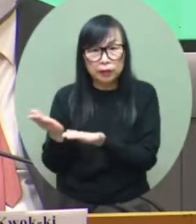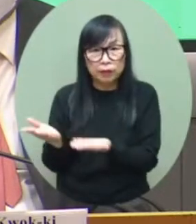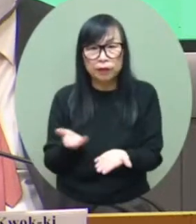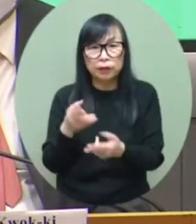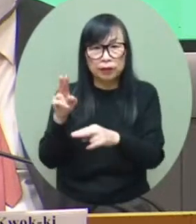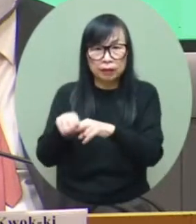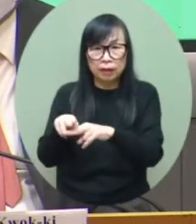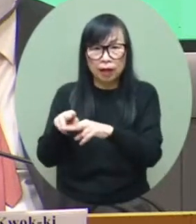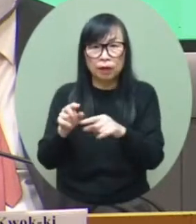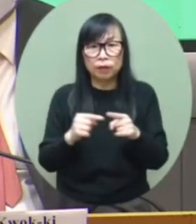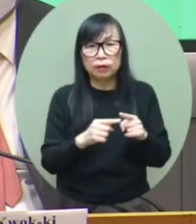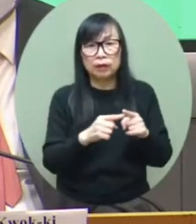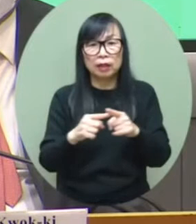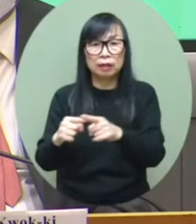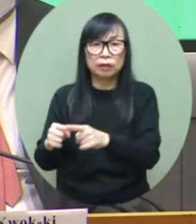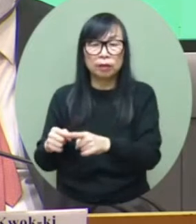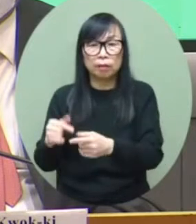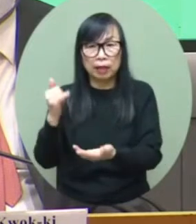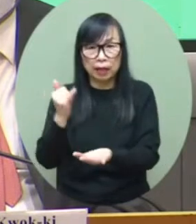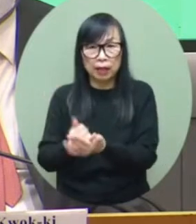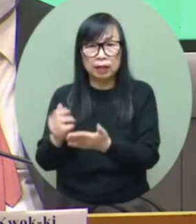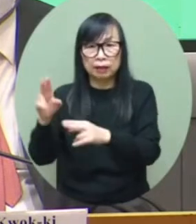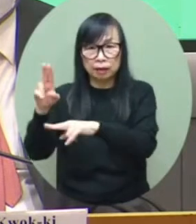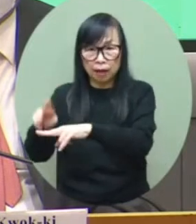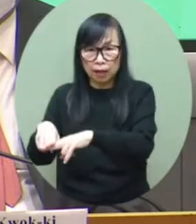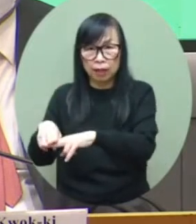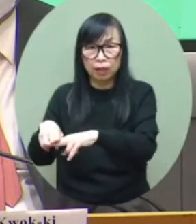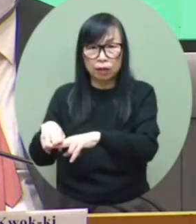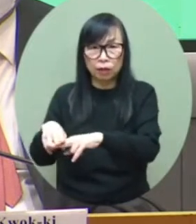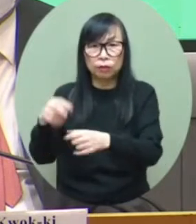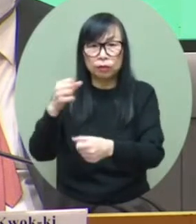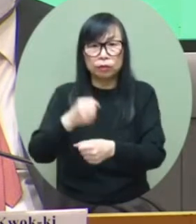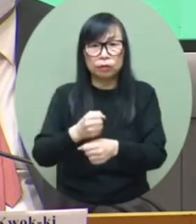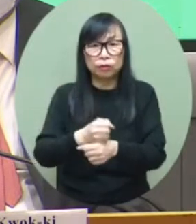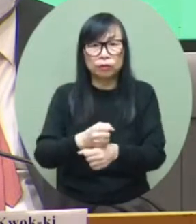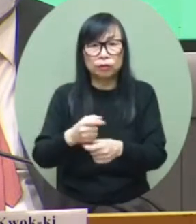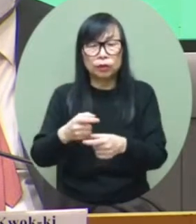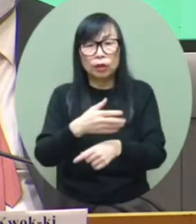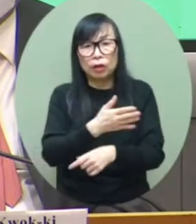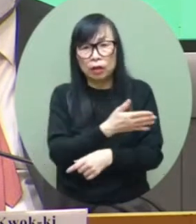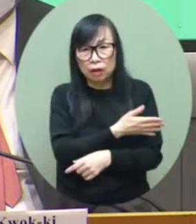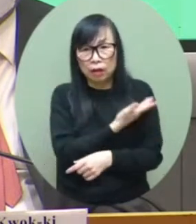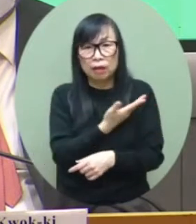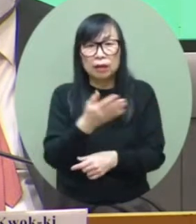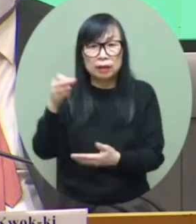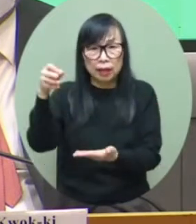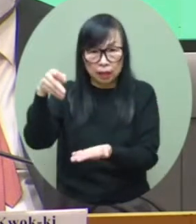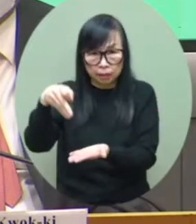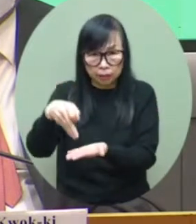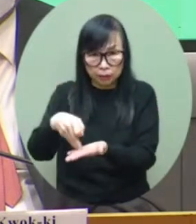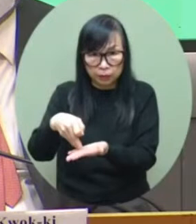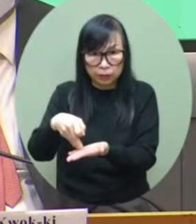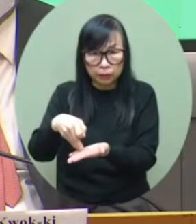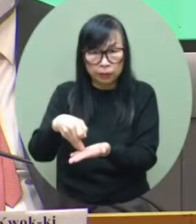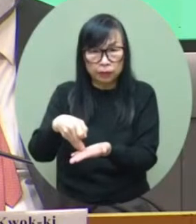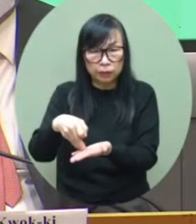We welcome friends in the mainland as well as people working in the mainland to come to Hong Kong to explore